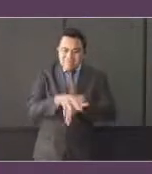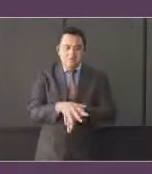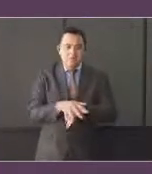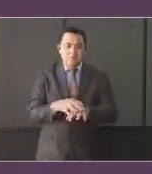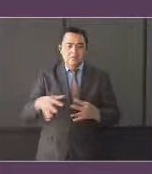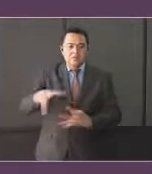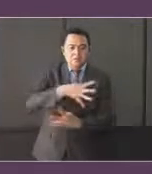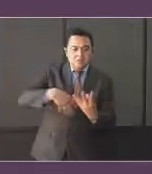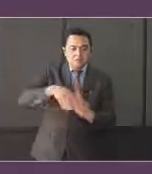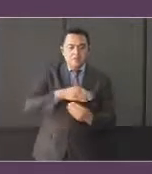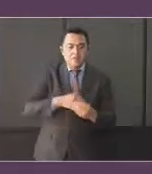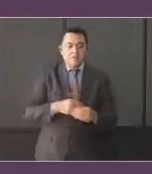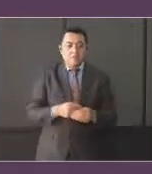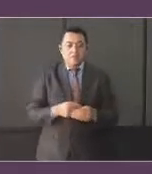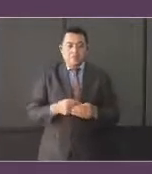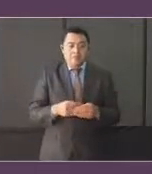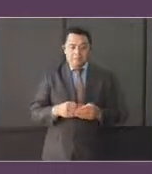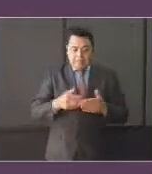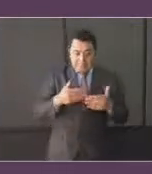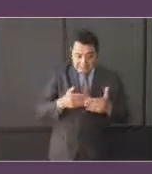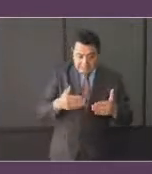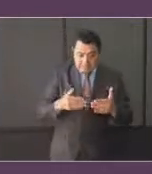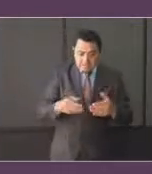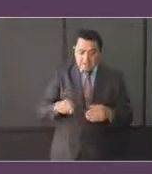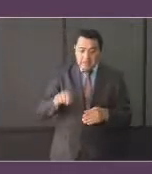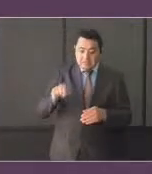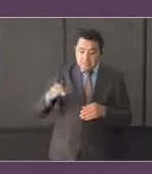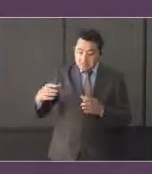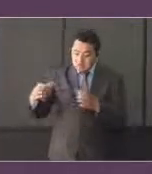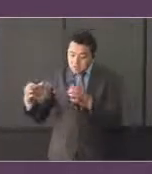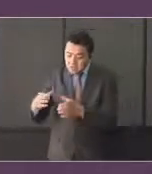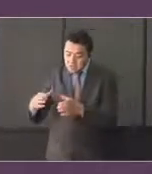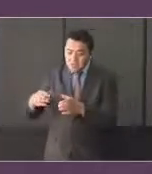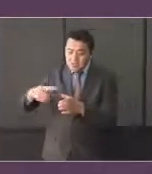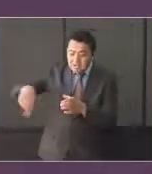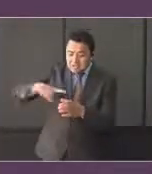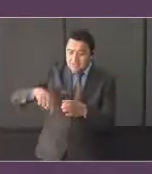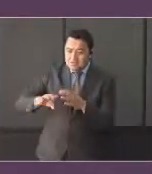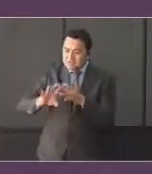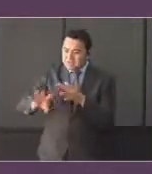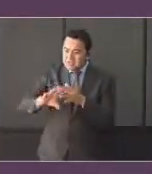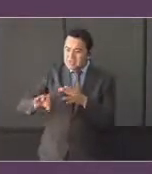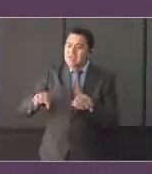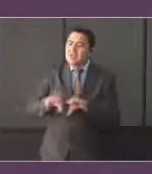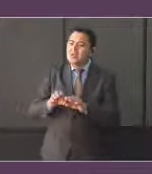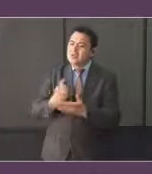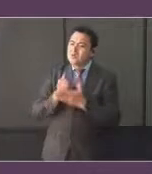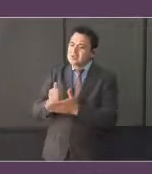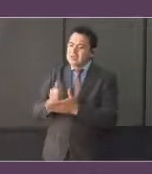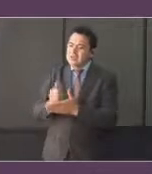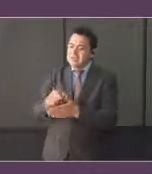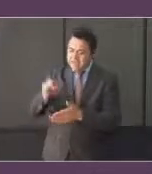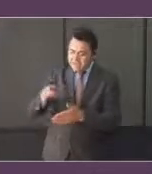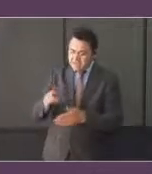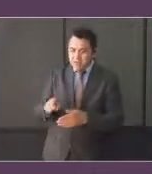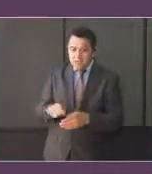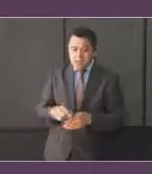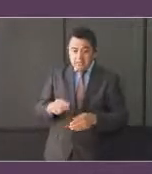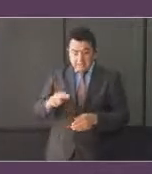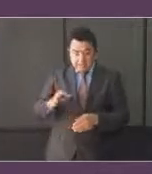participation work. And this is where I work. I help migrants in their organization,